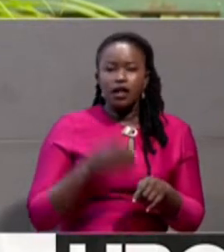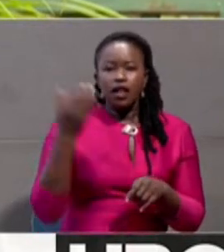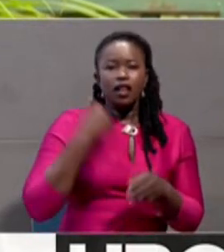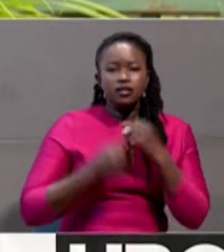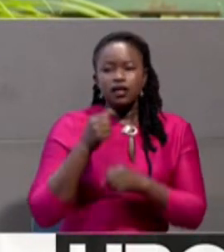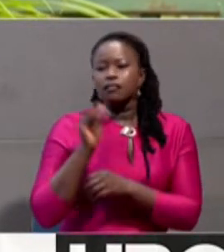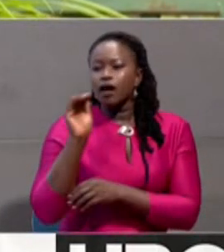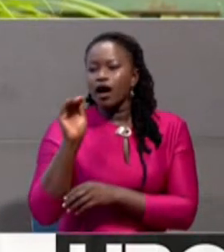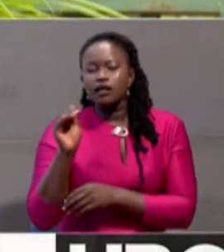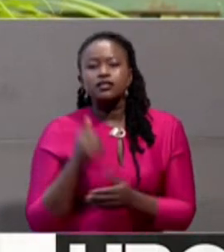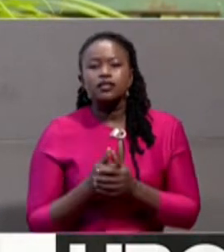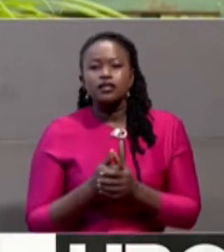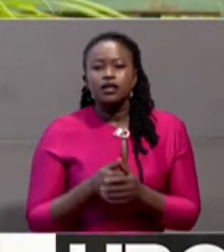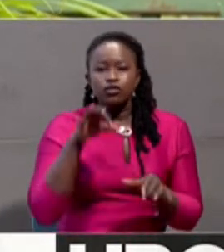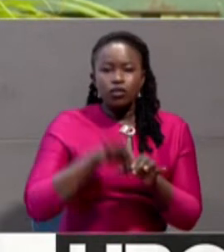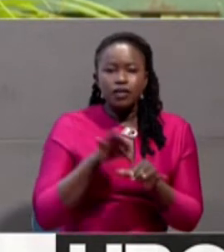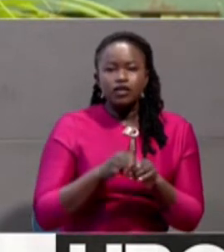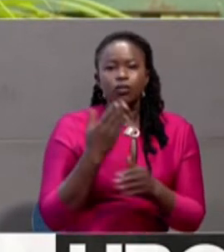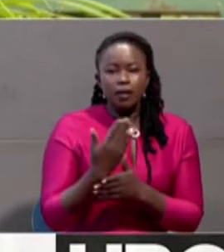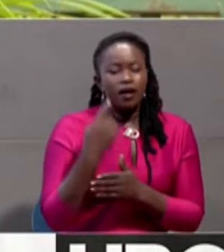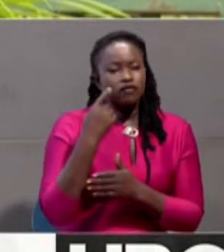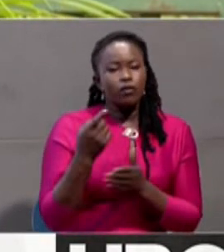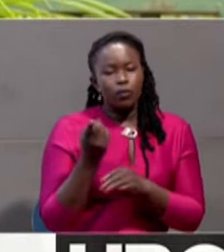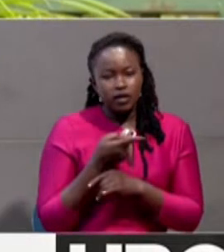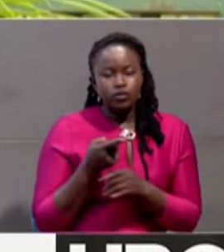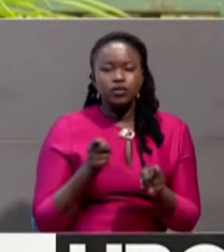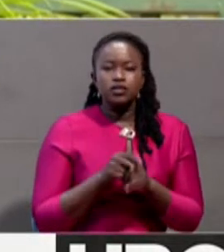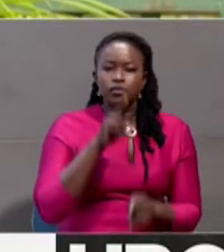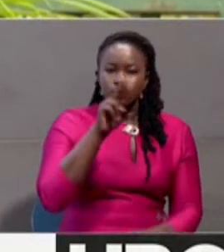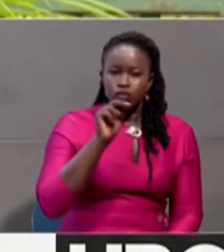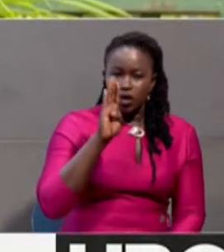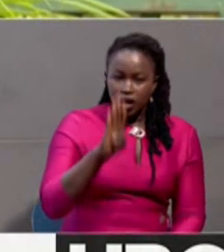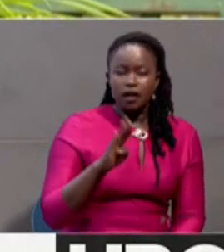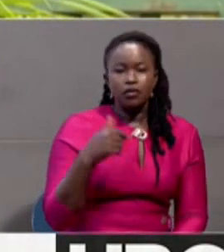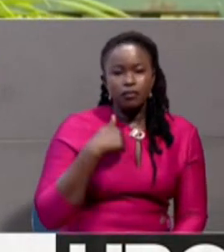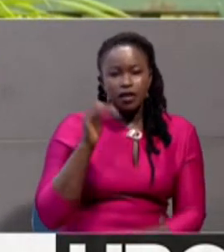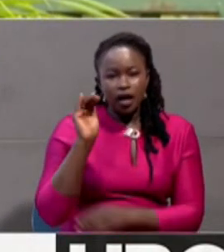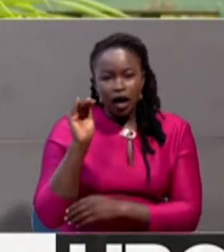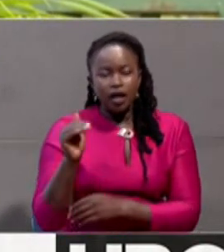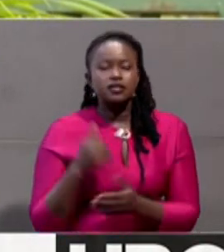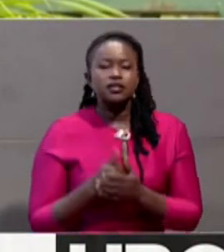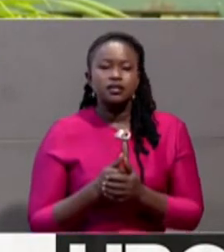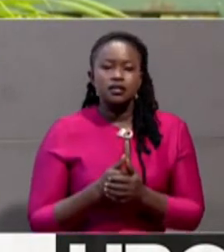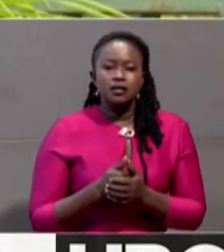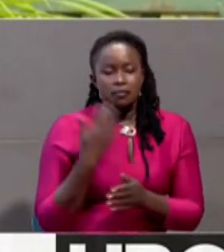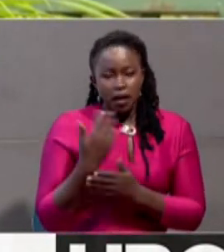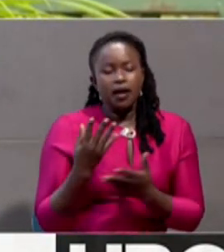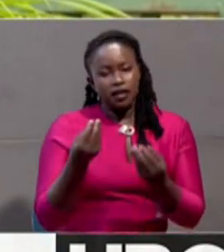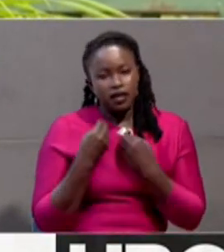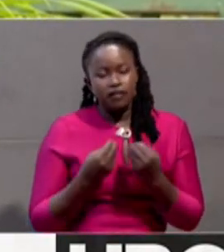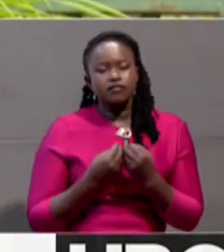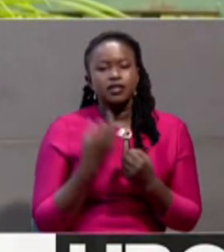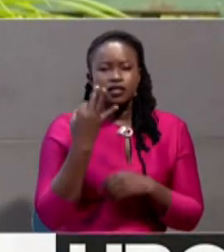When I asked last year for Chagulanyi's academic nomination papers for Wachiso, even UNEB tried. When I asked for Chagulanyi's academic papers, even UNEB responded, I think within